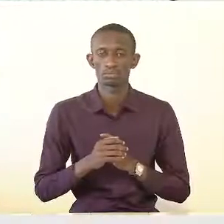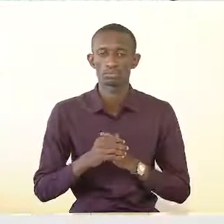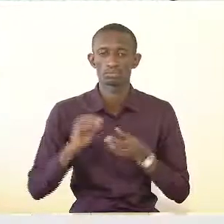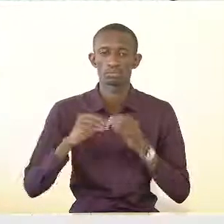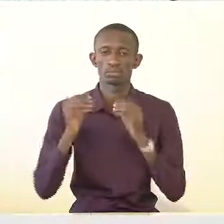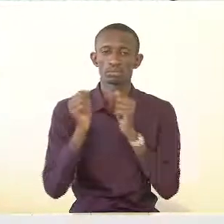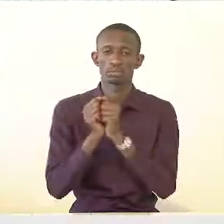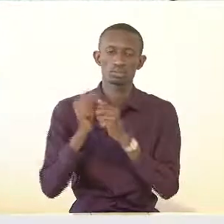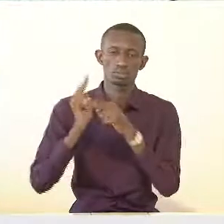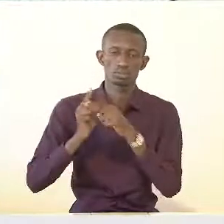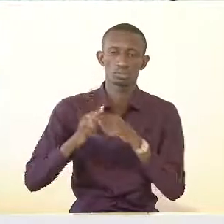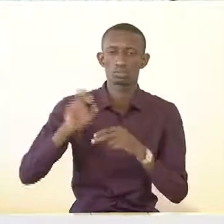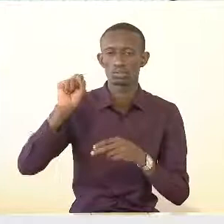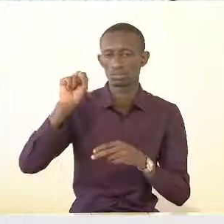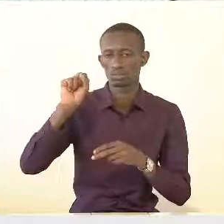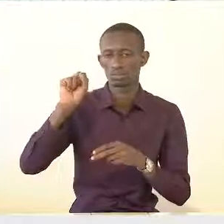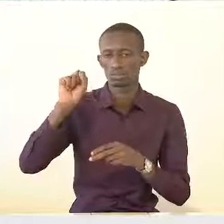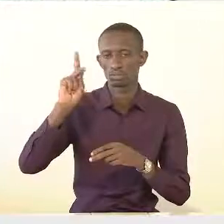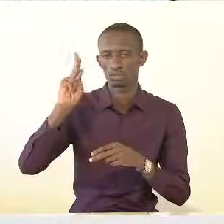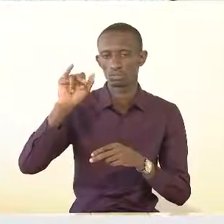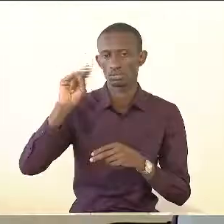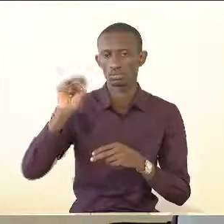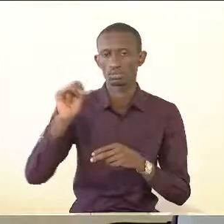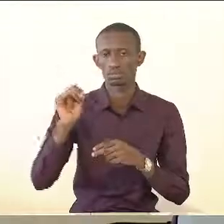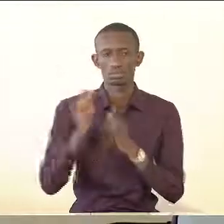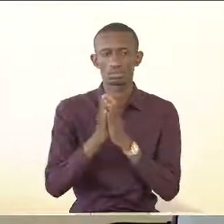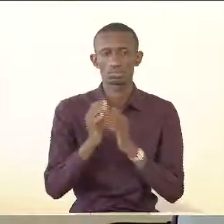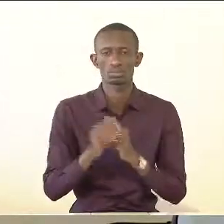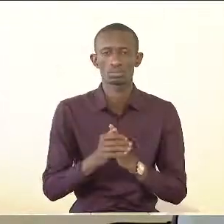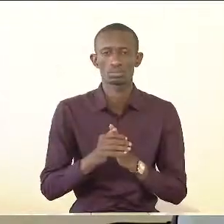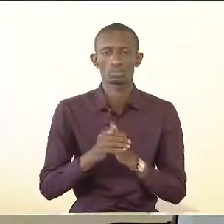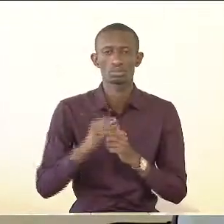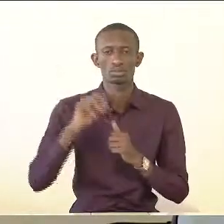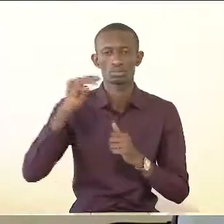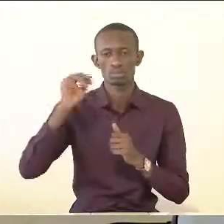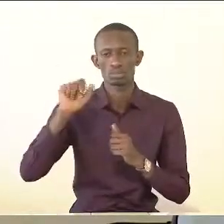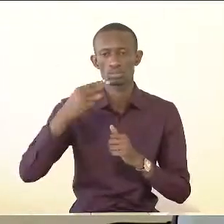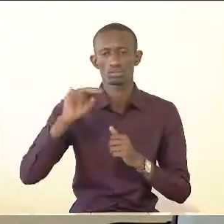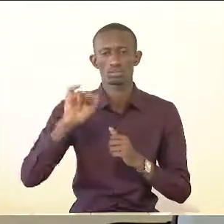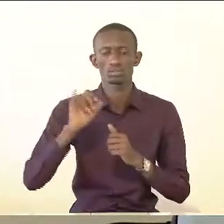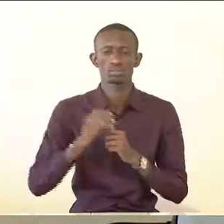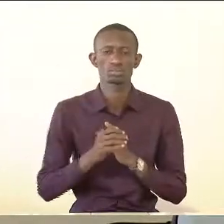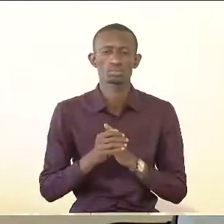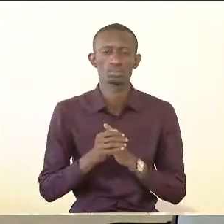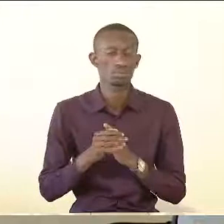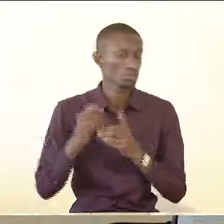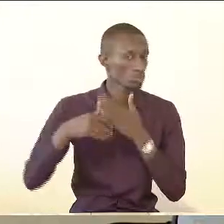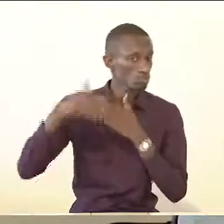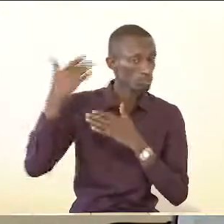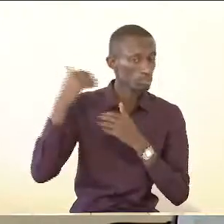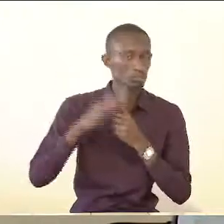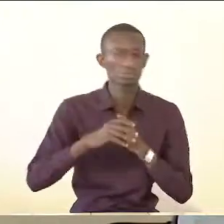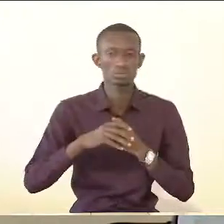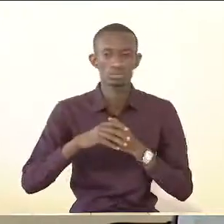homeostatic mechanism. You know, in the previous lesson, we talked about the skin, where we talked about